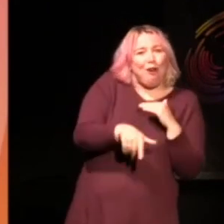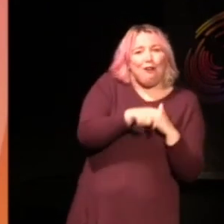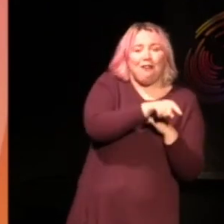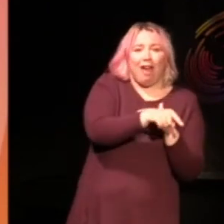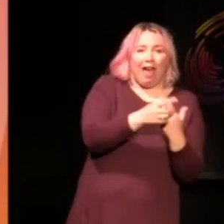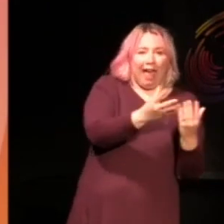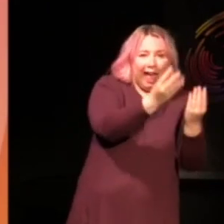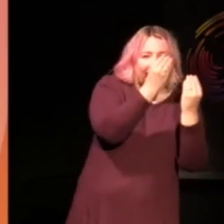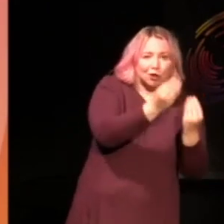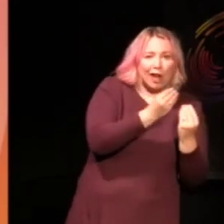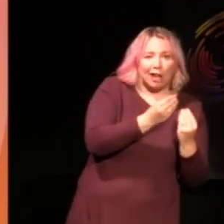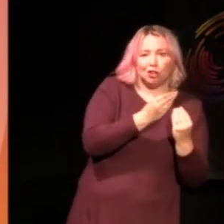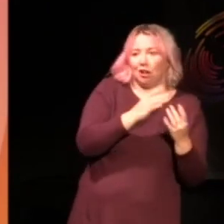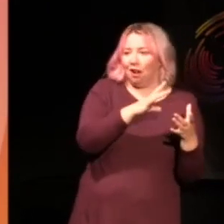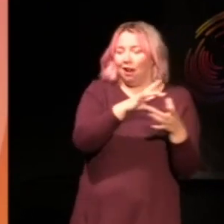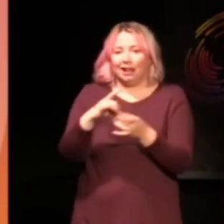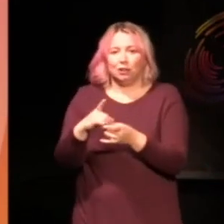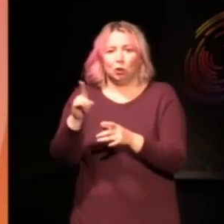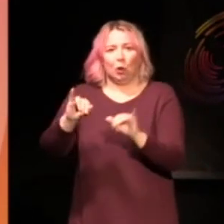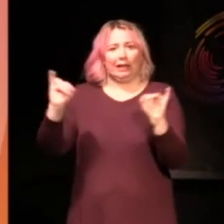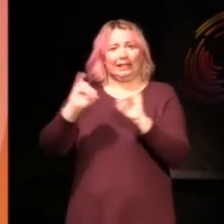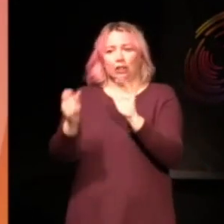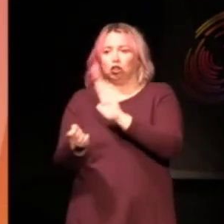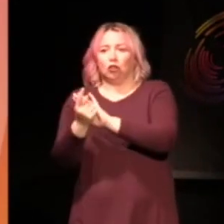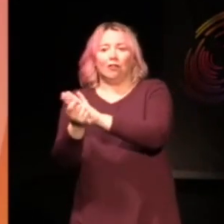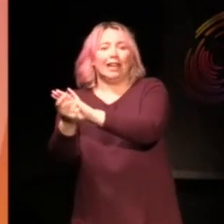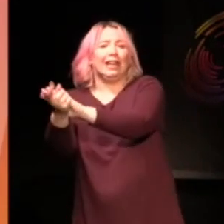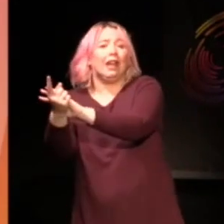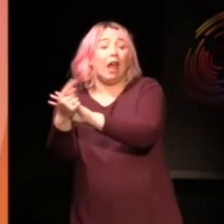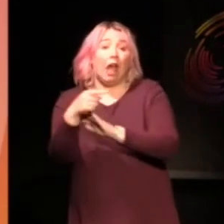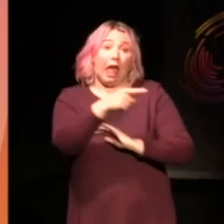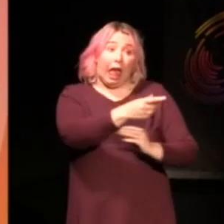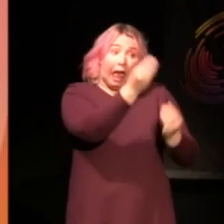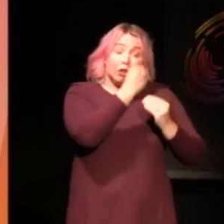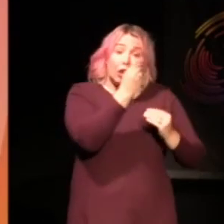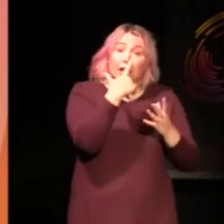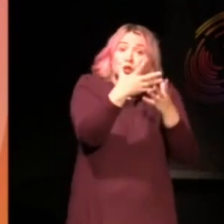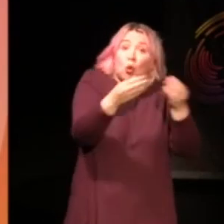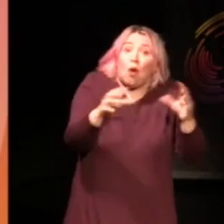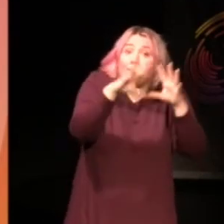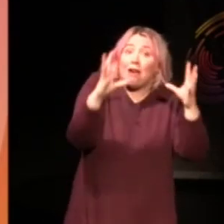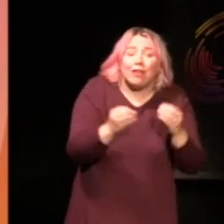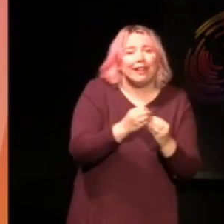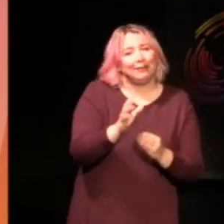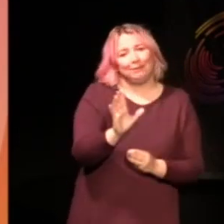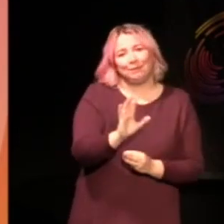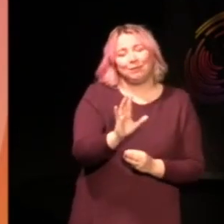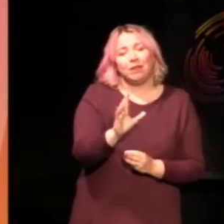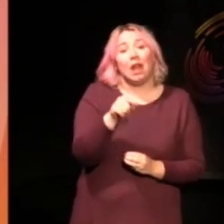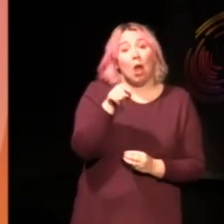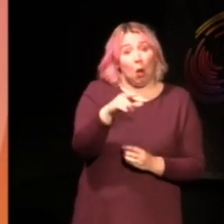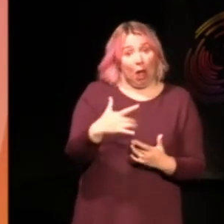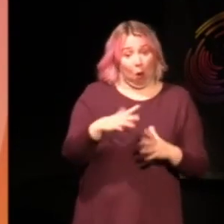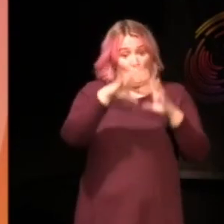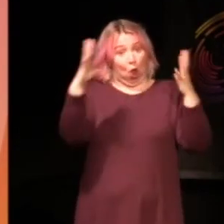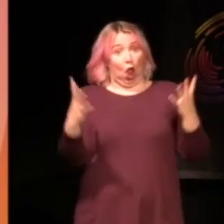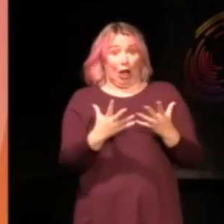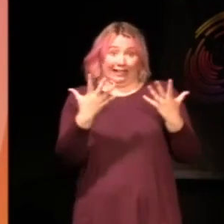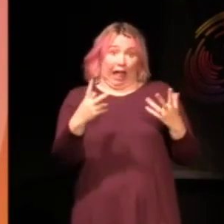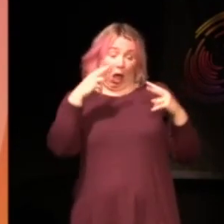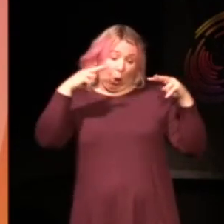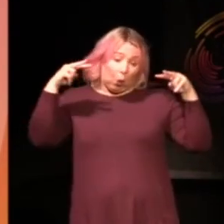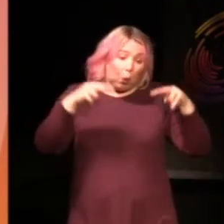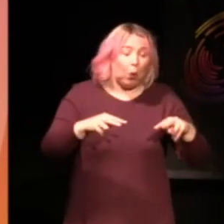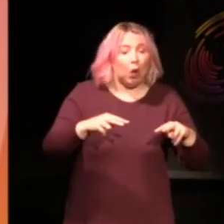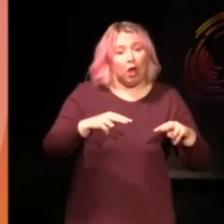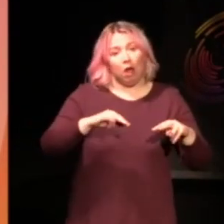education is the key that's going to solve everything, but there is a reason why. Let's look at the world. Wherever in the world there has been a rise